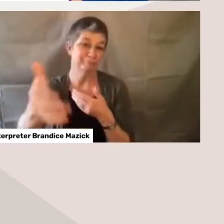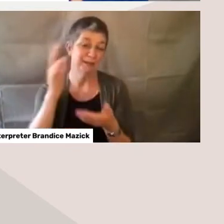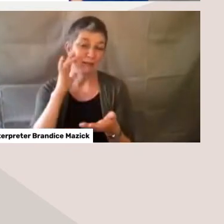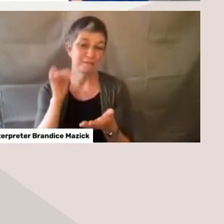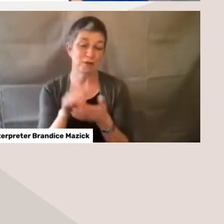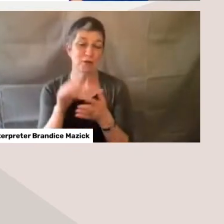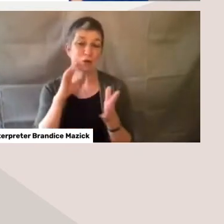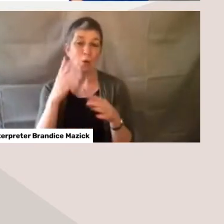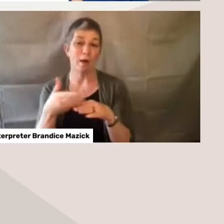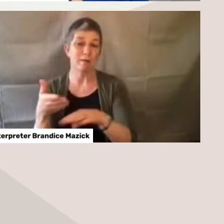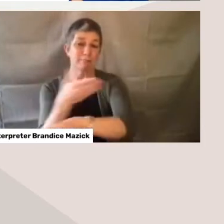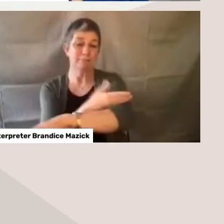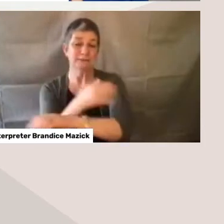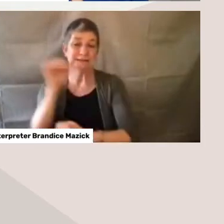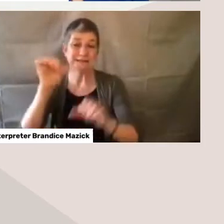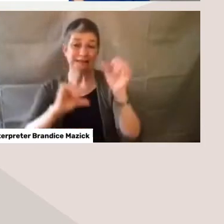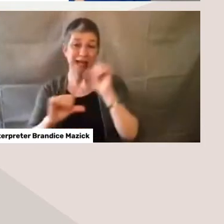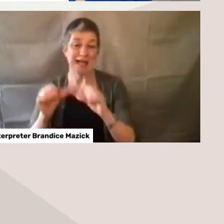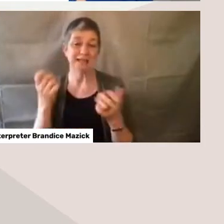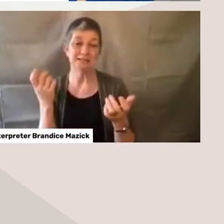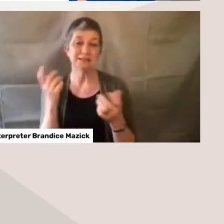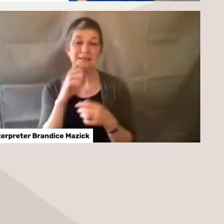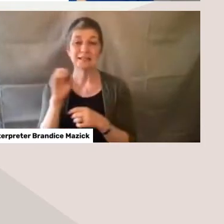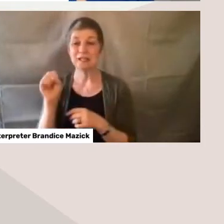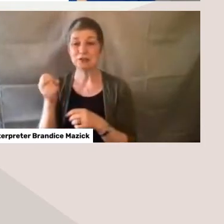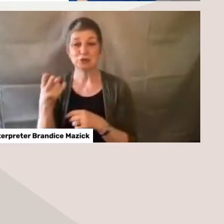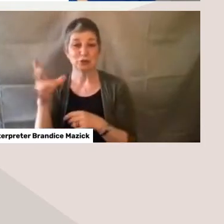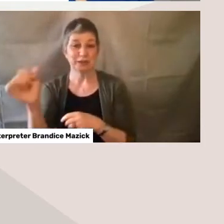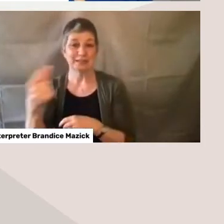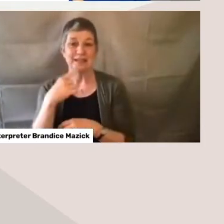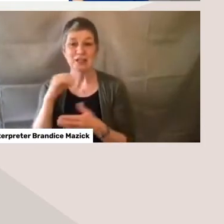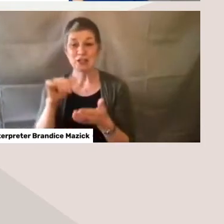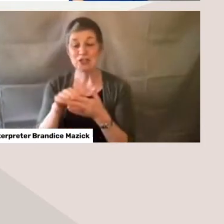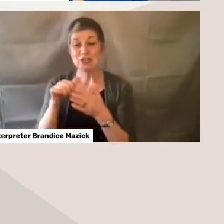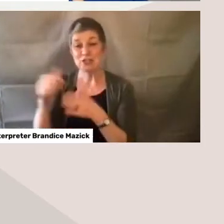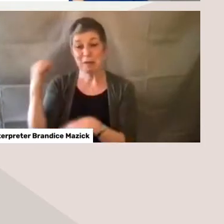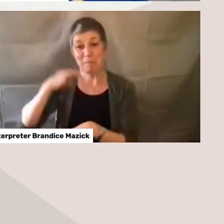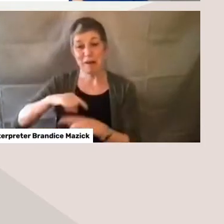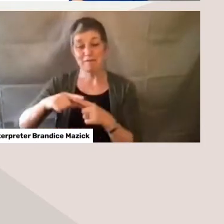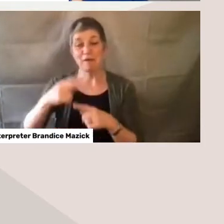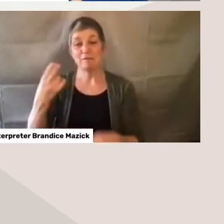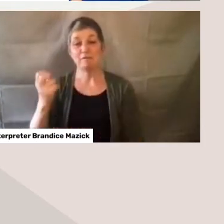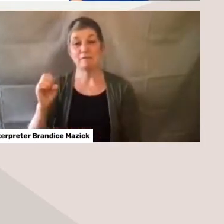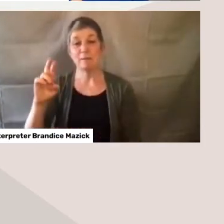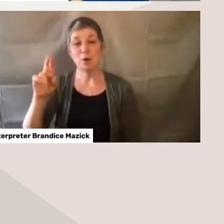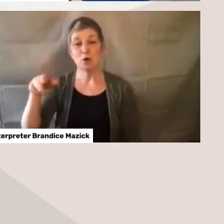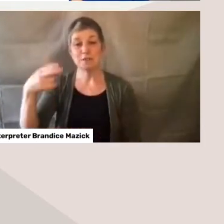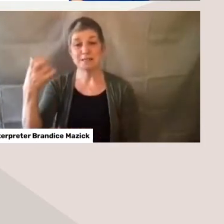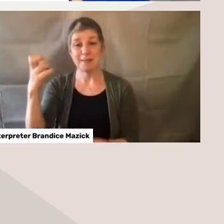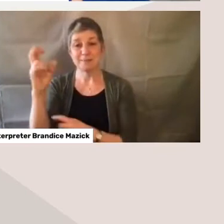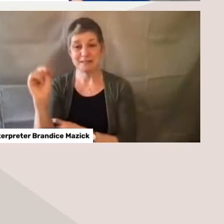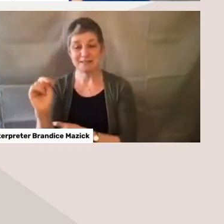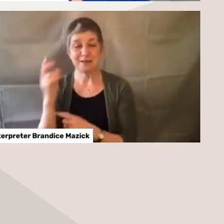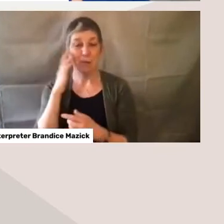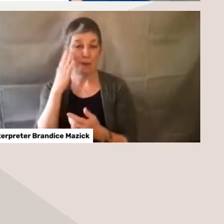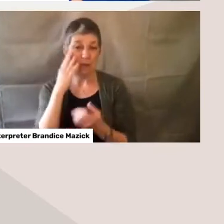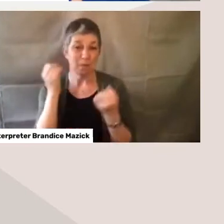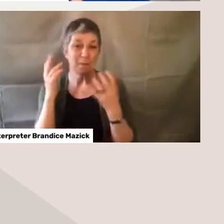maybe giving an option. As Sheila said, she benefited from Herceptin. We all know we needed a lot of people to do those